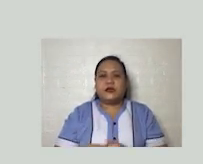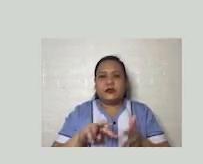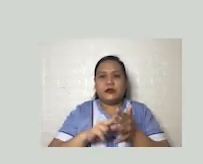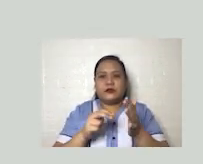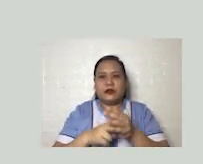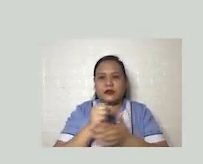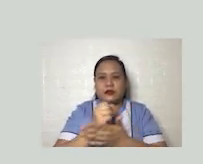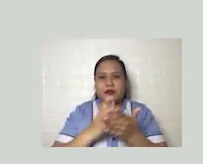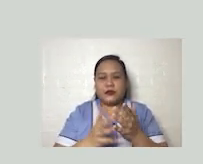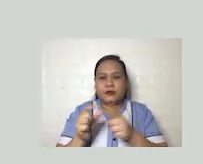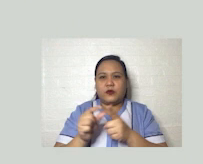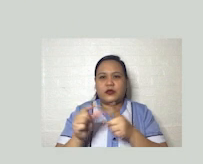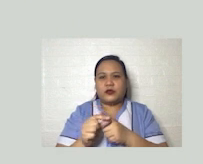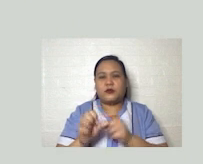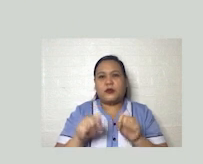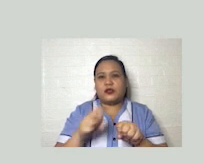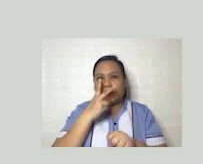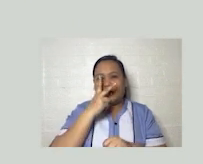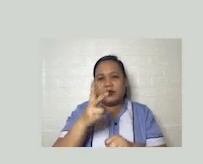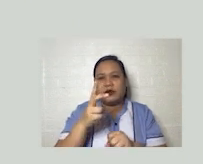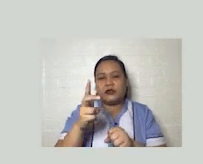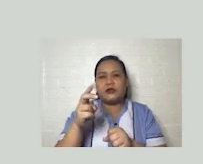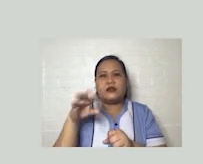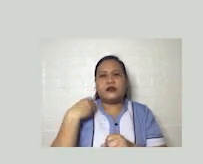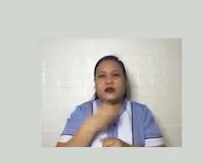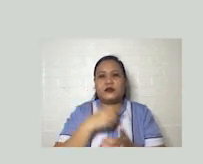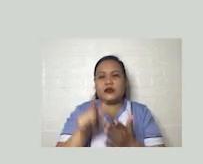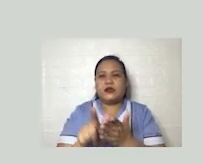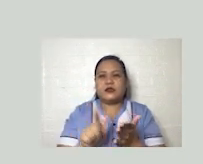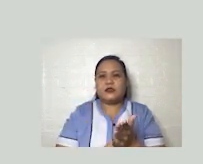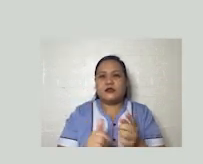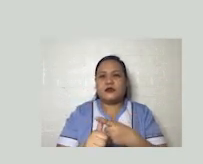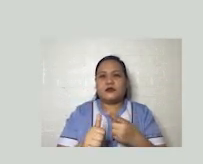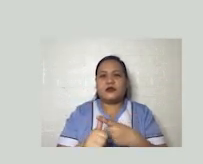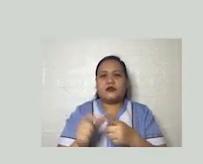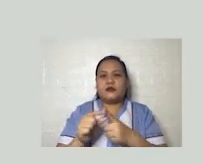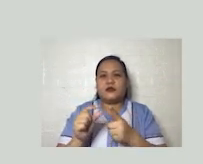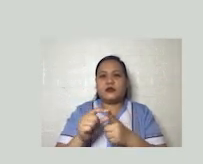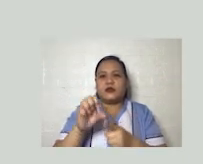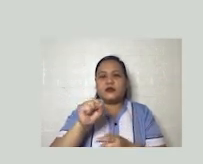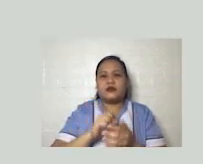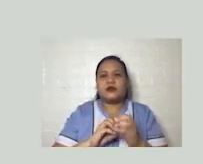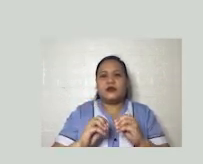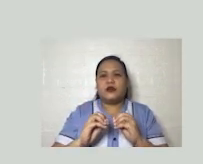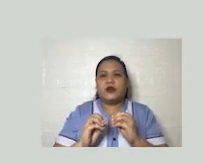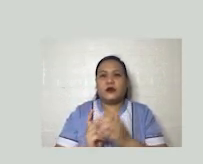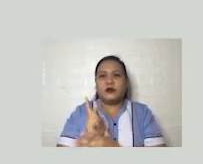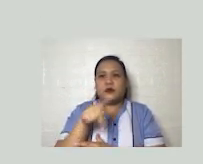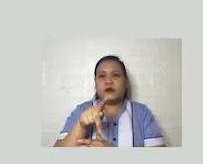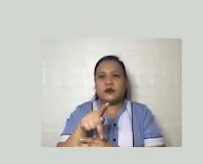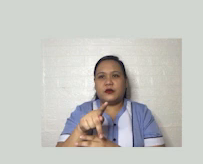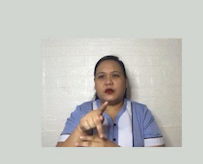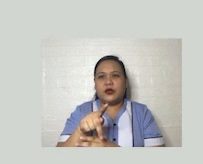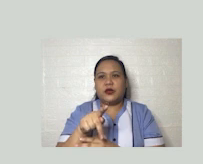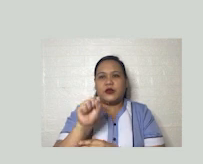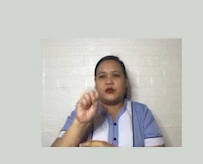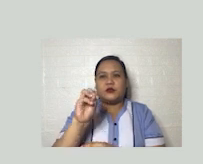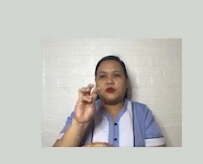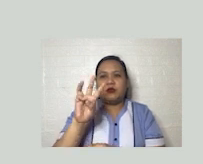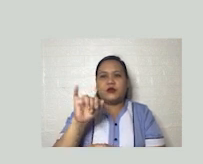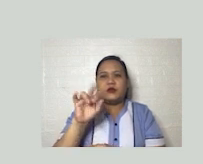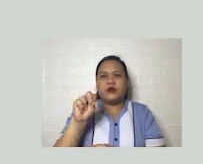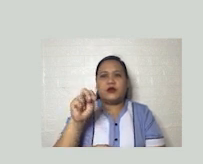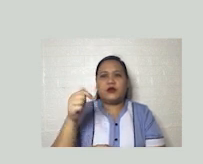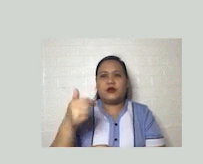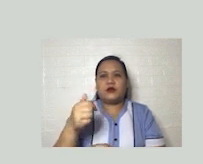Let us define some words that we may encounter in our lesson. First word is sowing. Sowing is